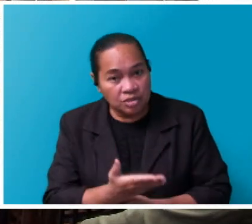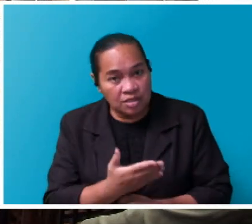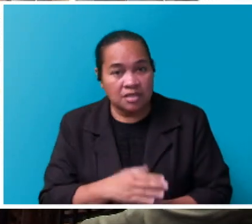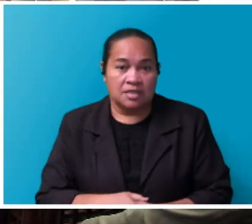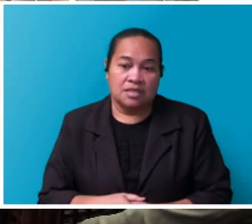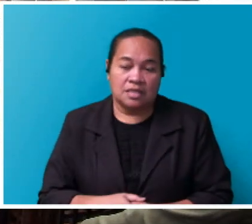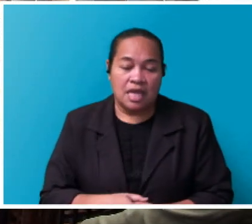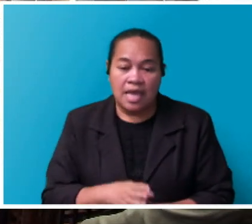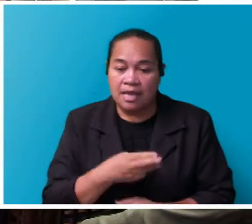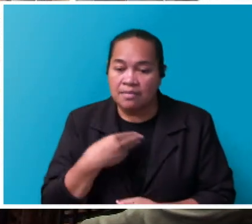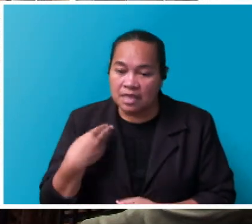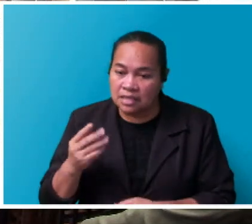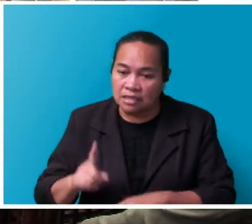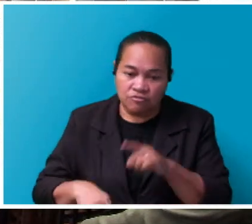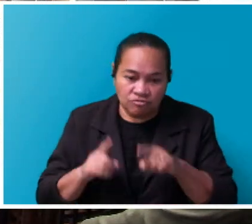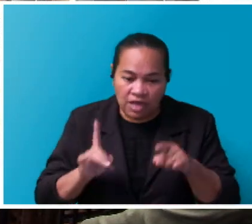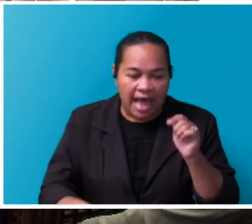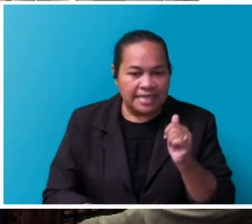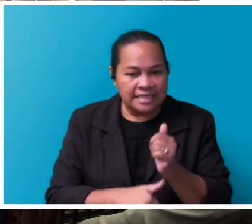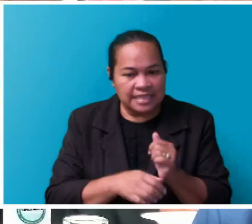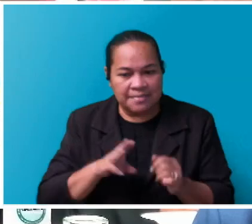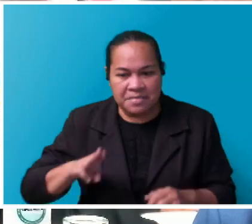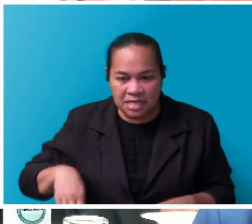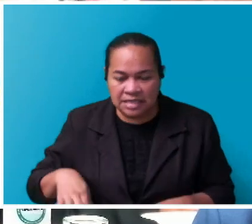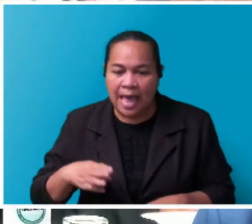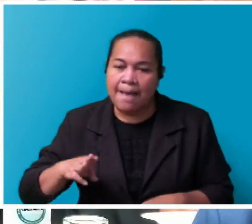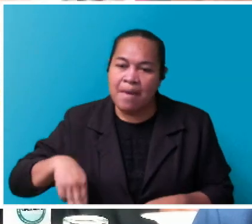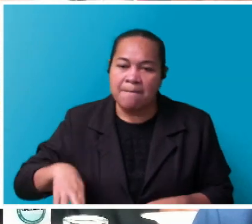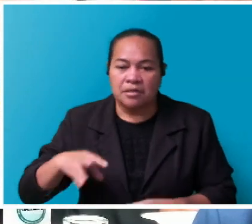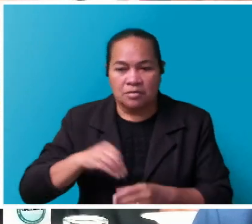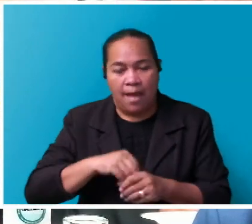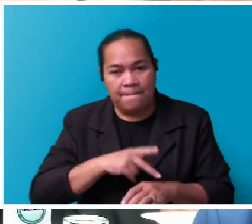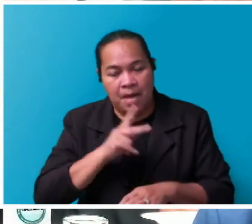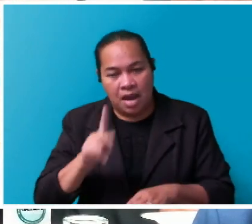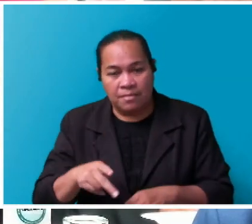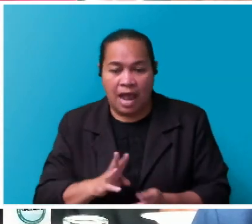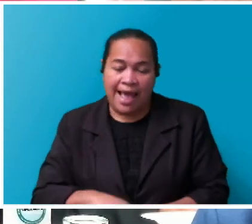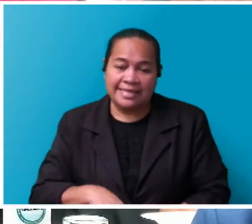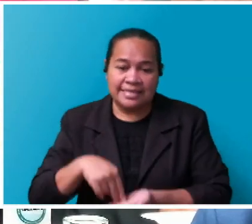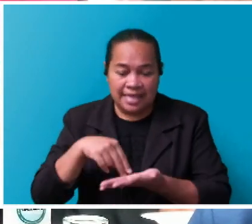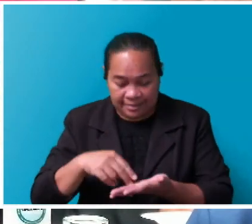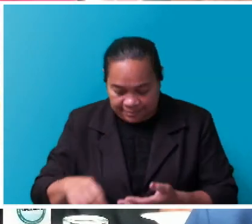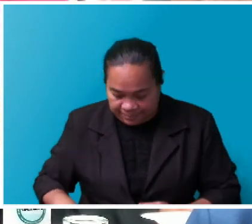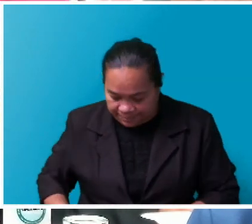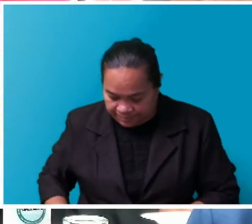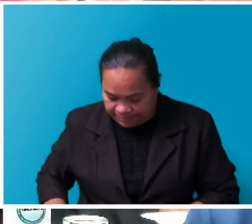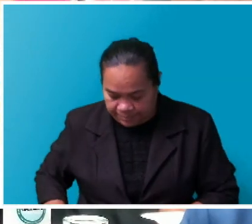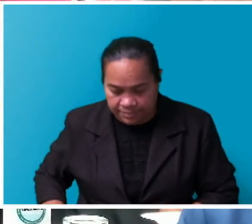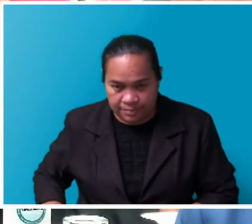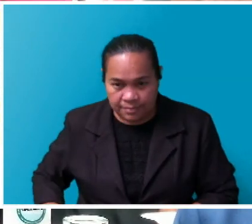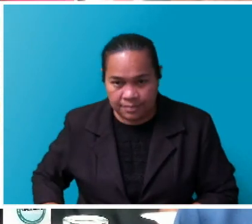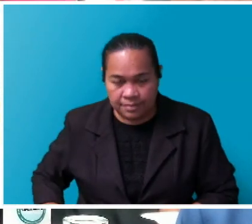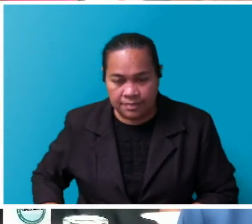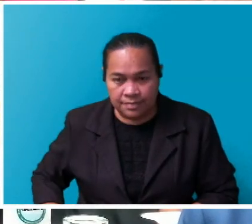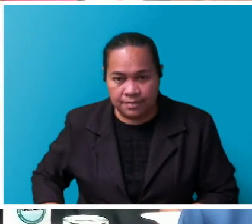Honourable Ministers, Assistant Ministers, and Members of Parliament. Honourable Speaker, I rise today to address this Honourable